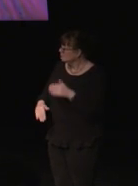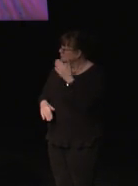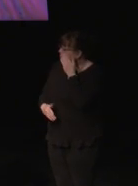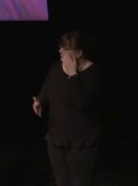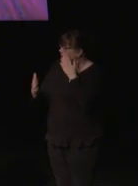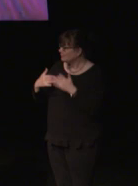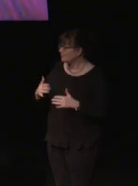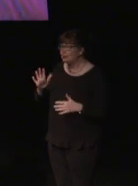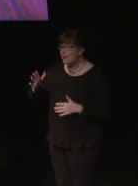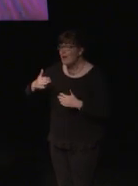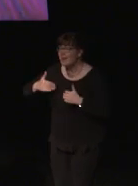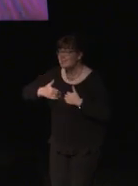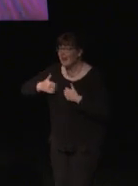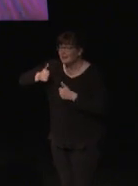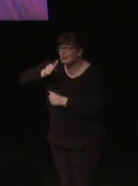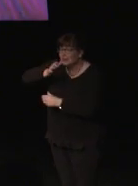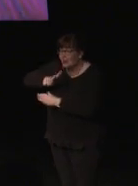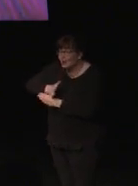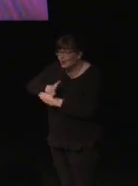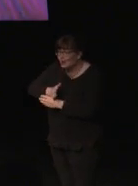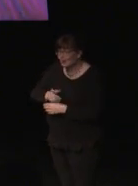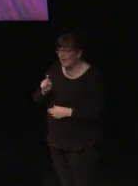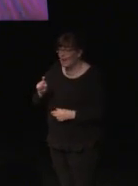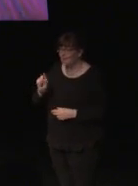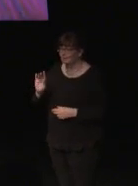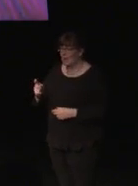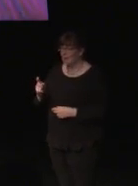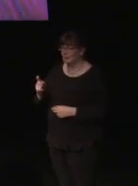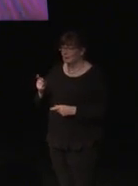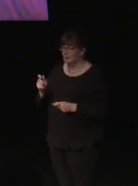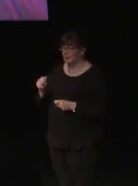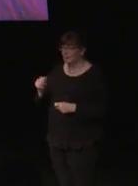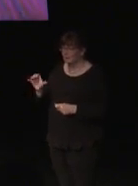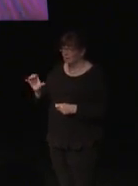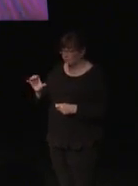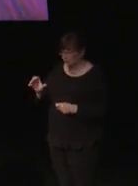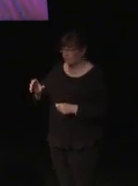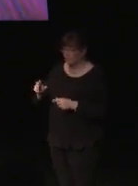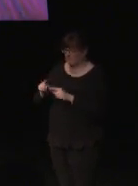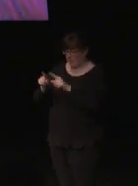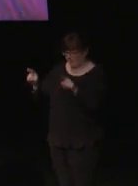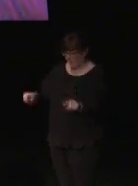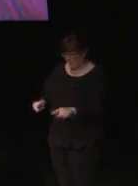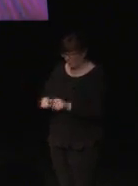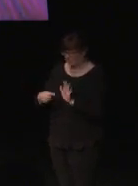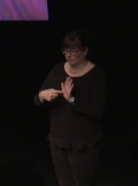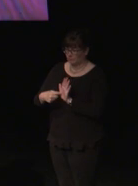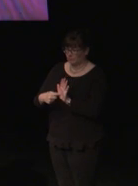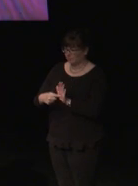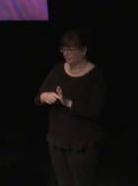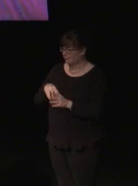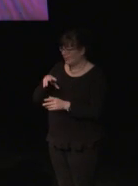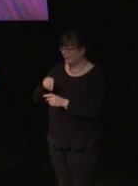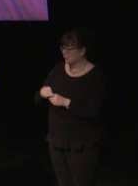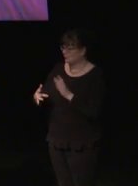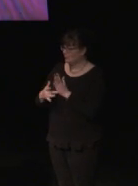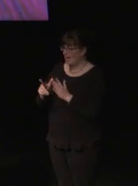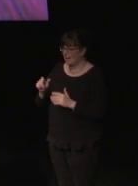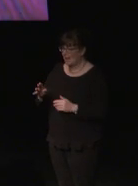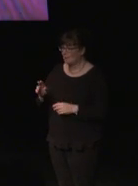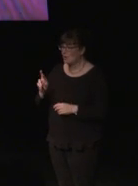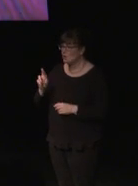Here's my youngest daughter in front of a Xbox adaptive controller and a monitor demonstrating something we show in the Inclusive Tech Lab, Rocket League with no